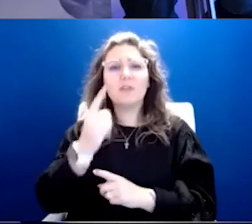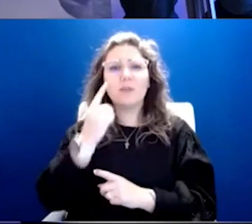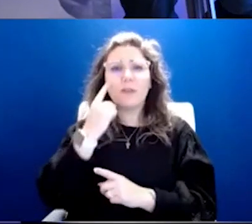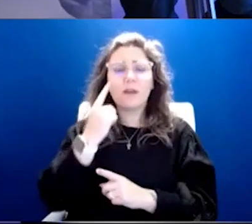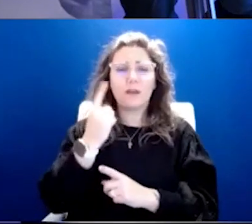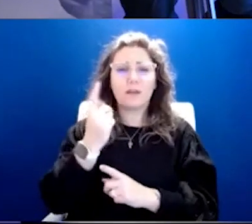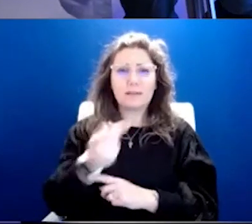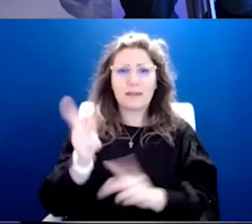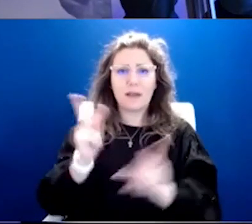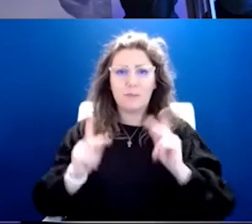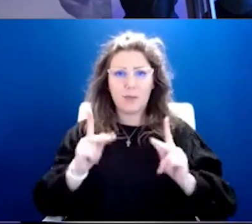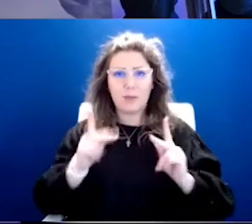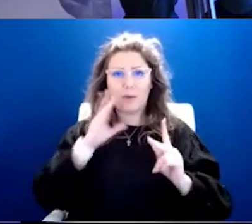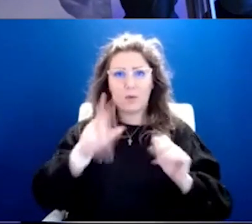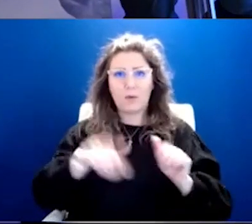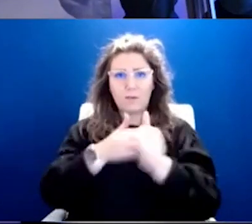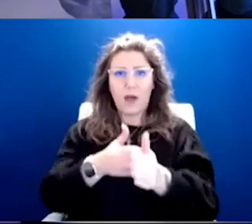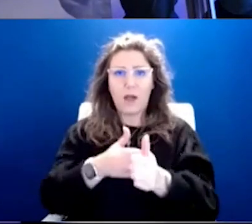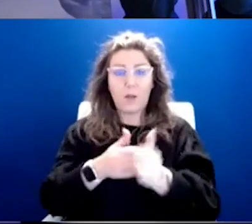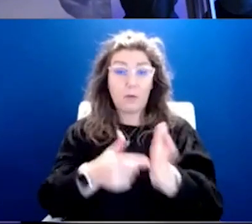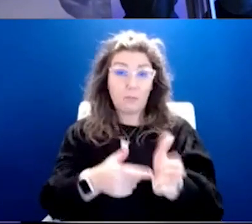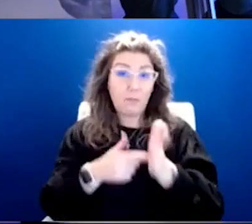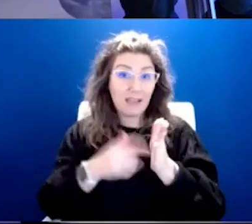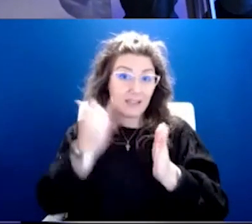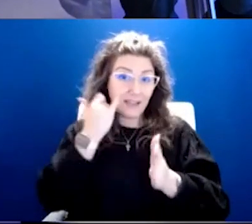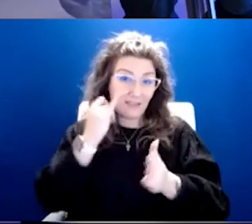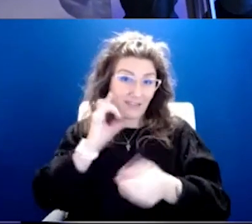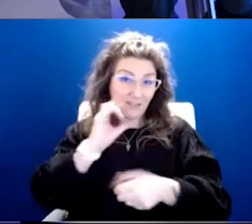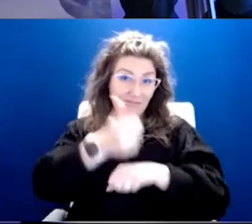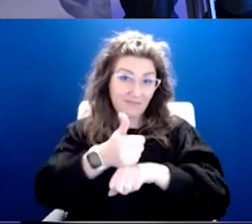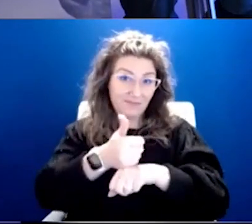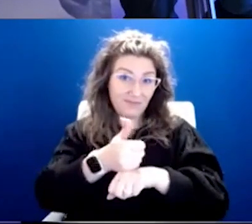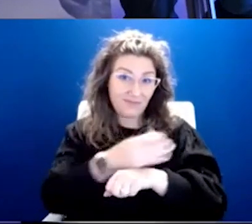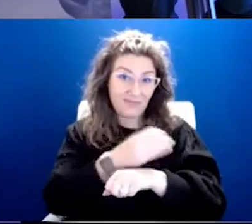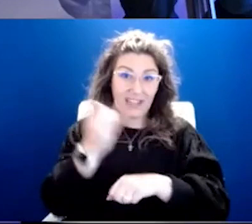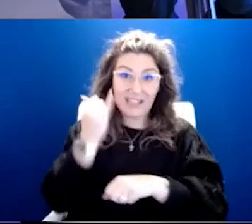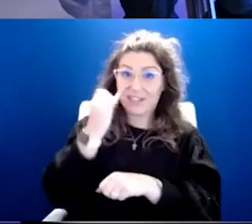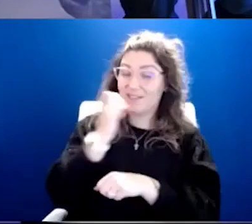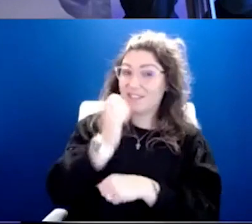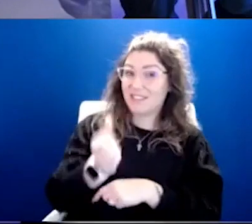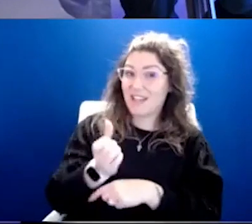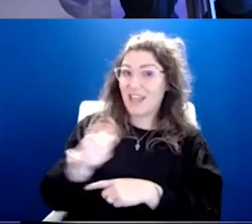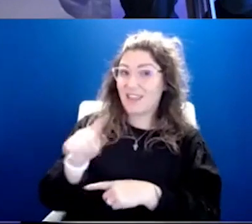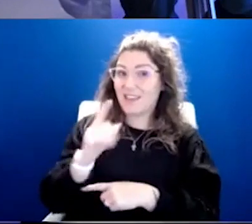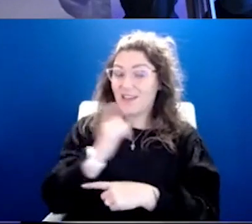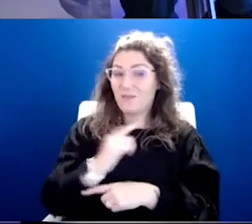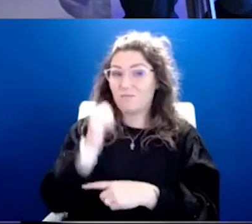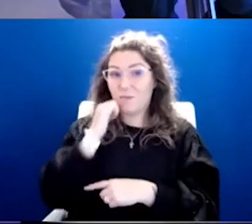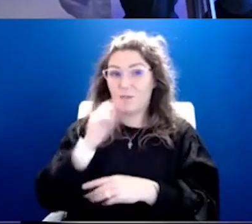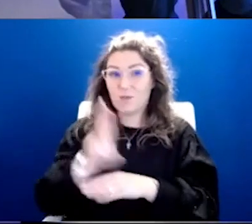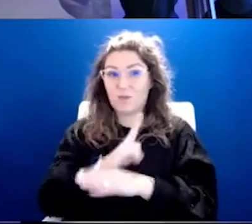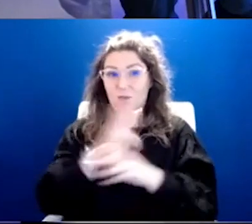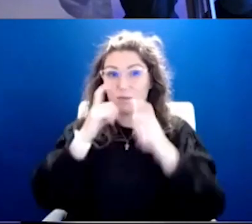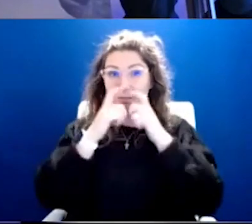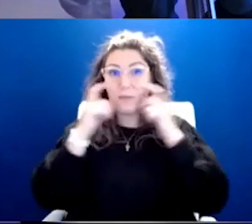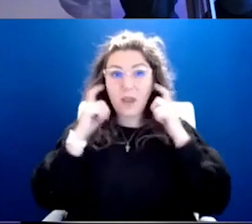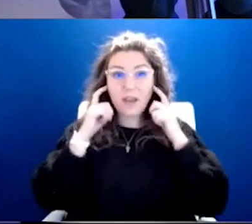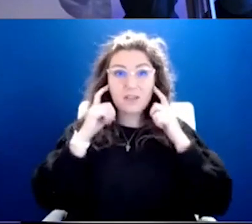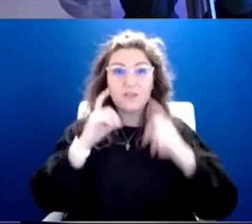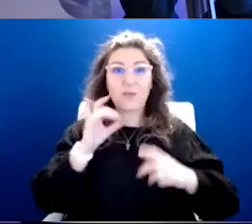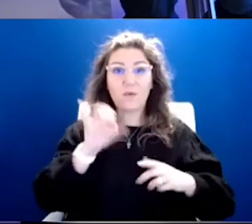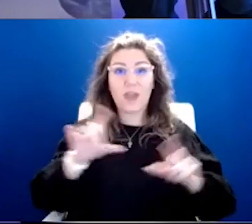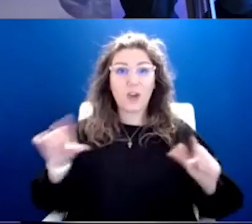actually follow a mandate if it is in place, and if it is not, they don't wear a mask anyway? Isn't getting that group to